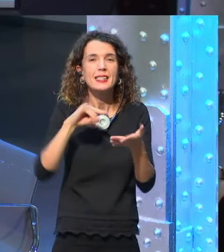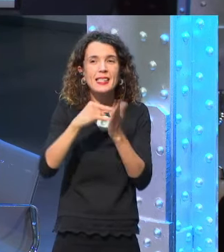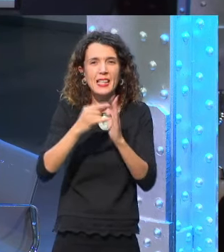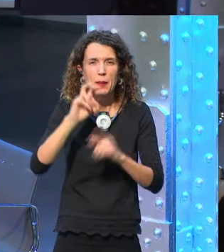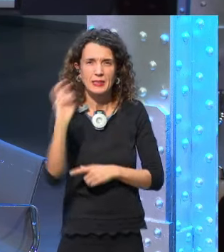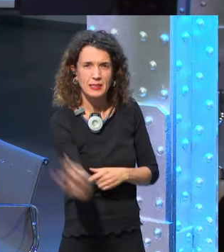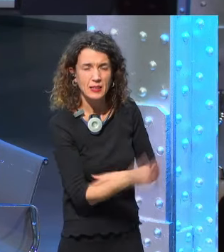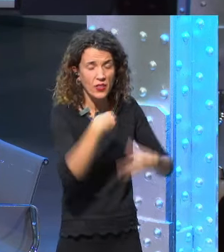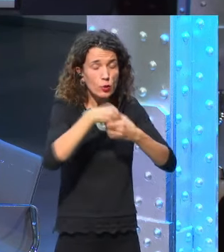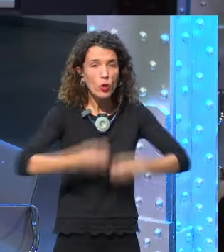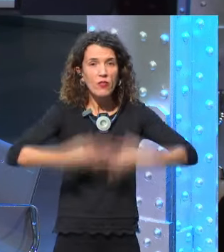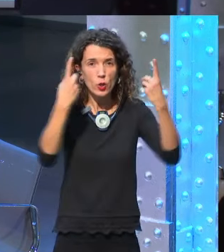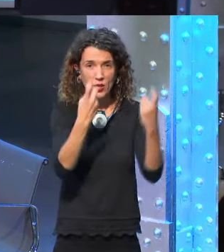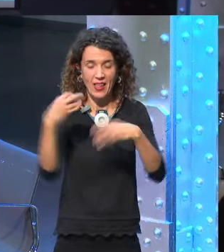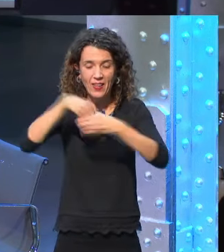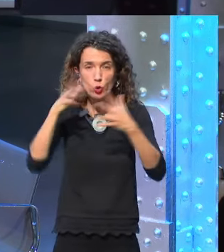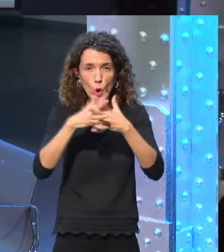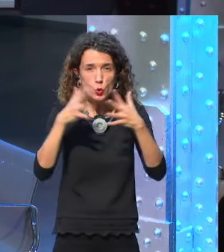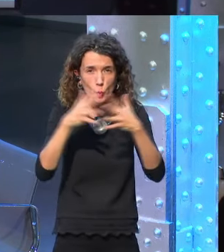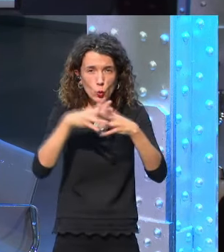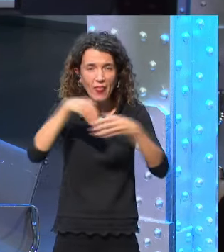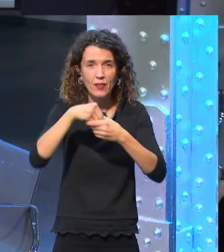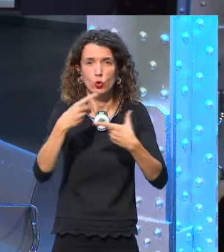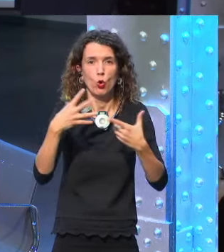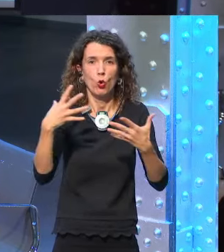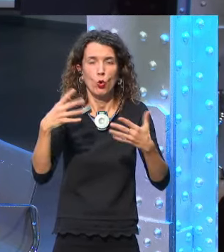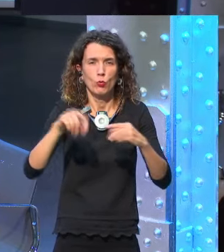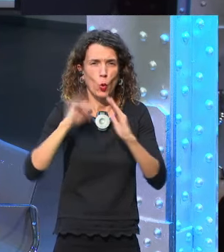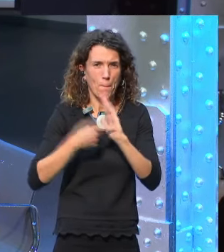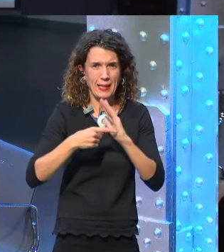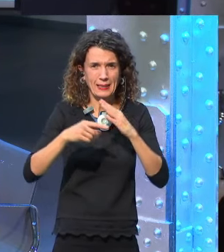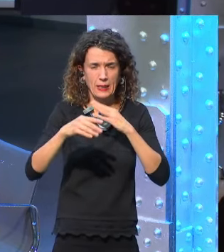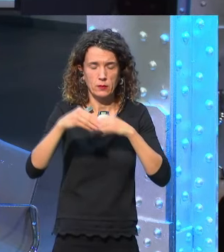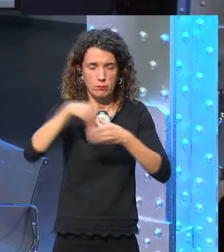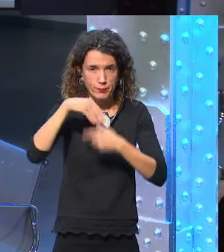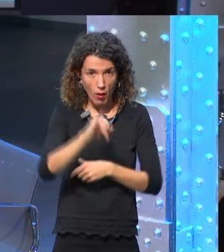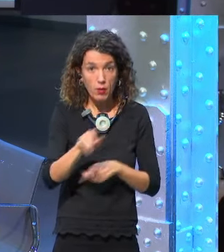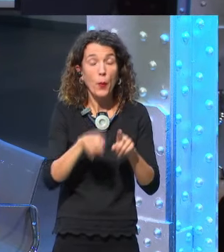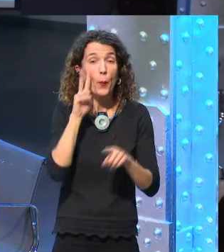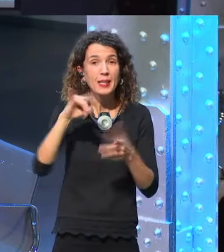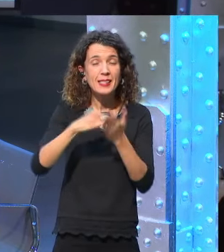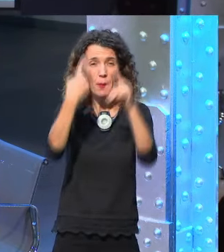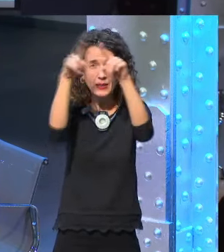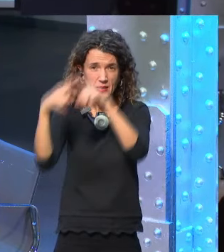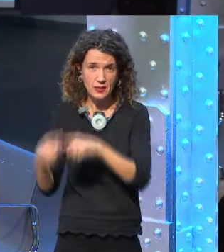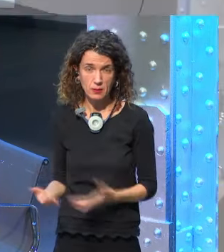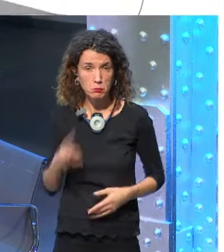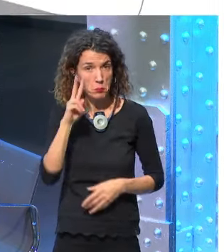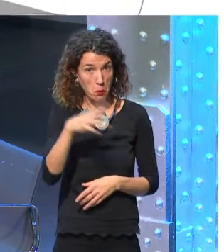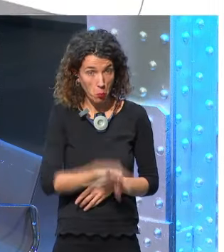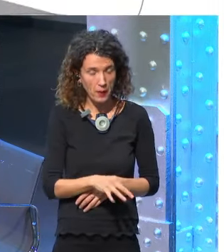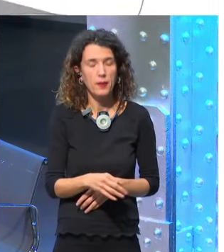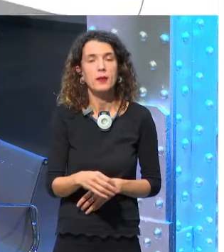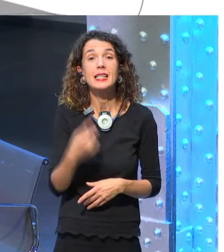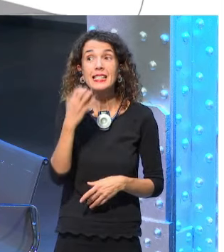roof structure. So you see here these different systems, and now if you combine this